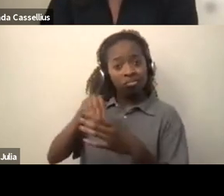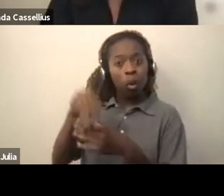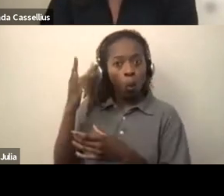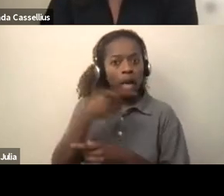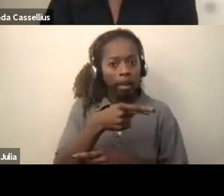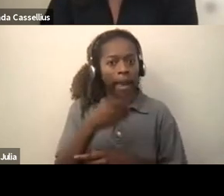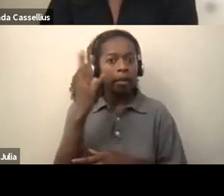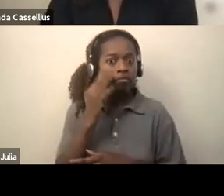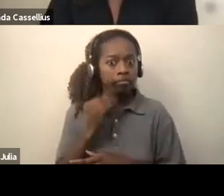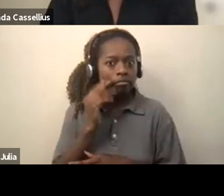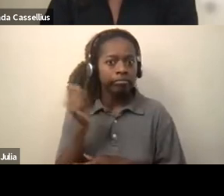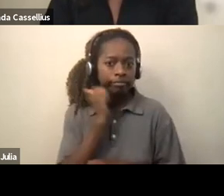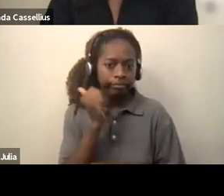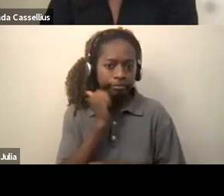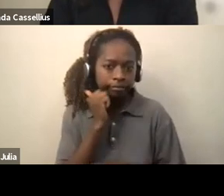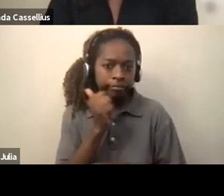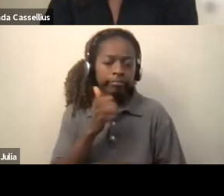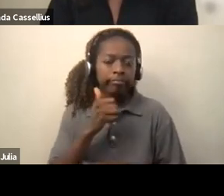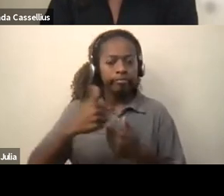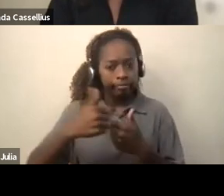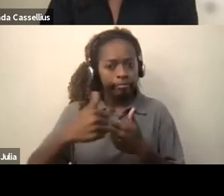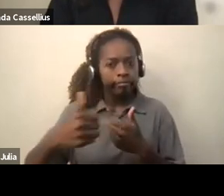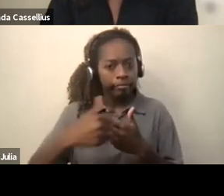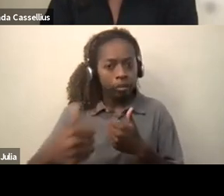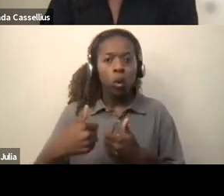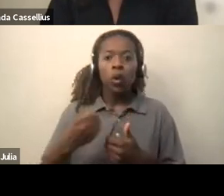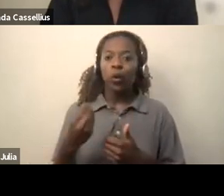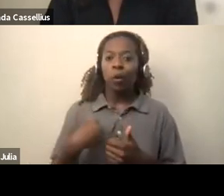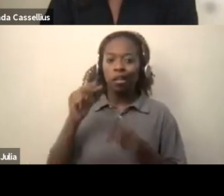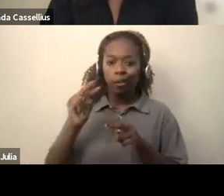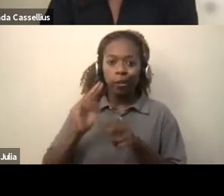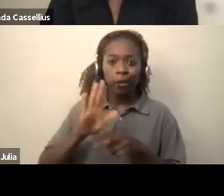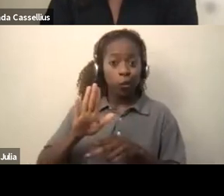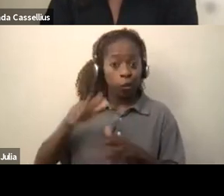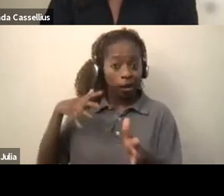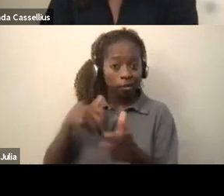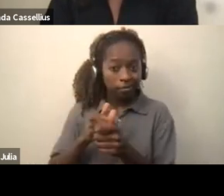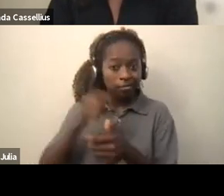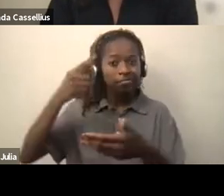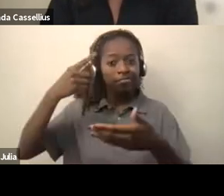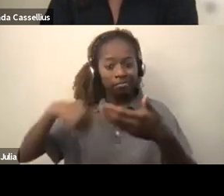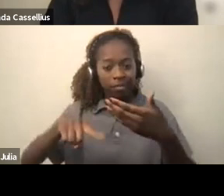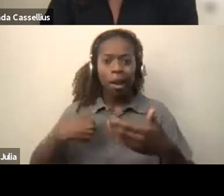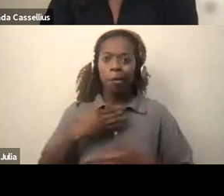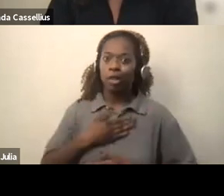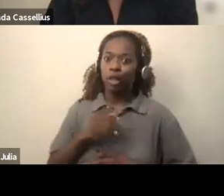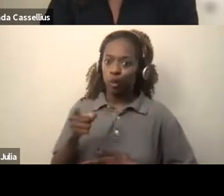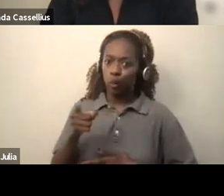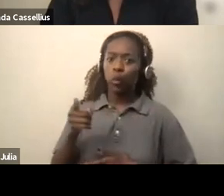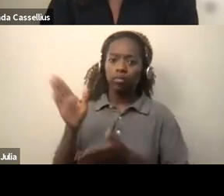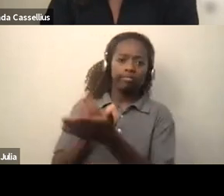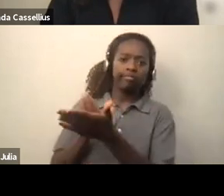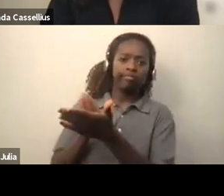daily basis so i look forward to your update on that next week and really appreciate that you've been proactive on this